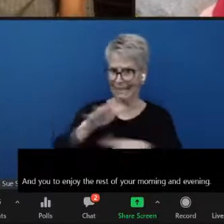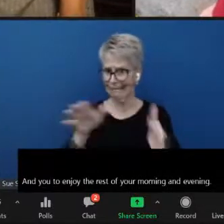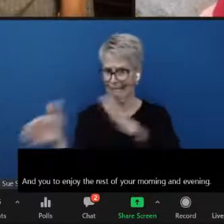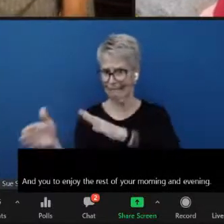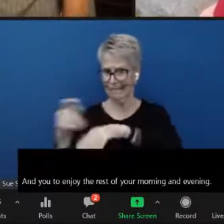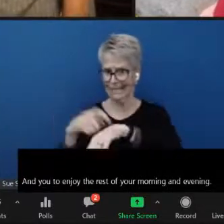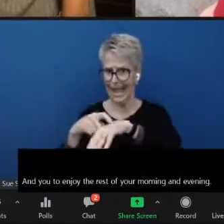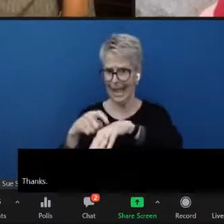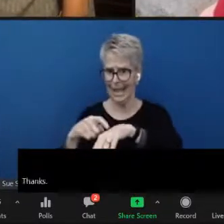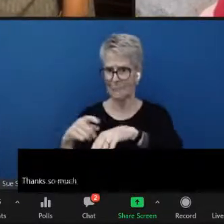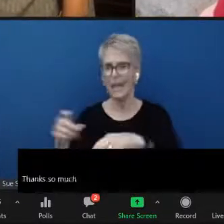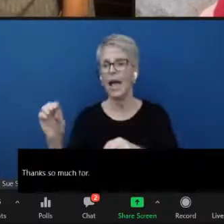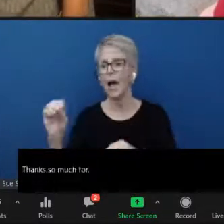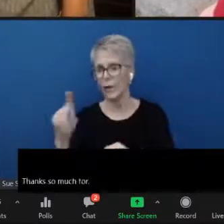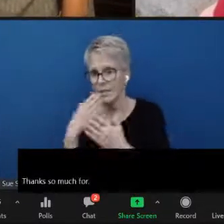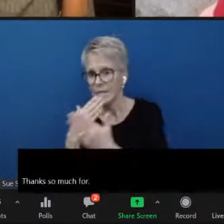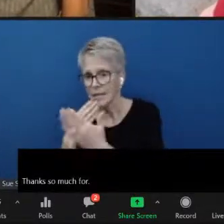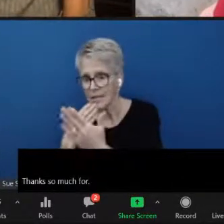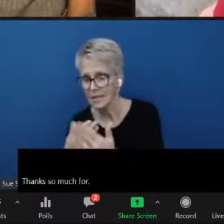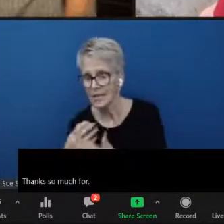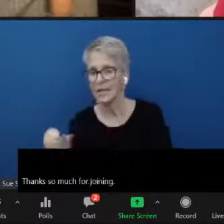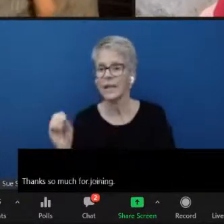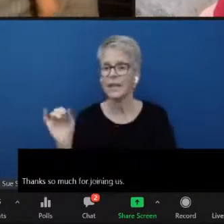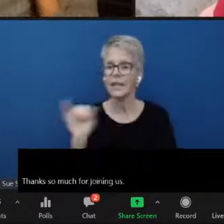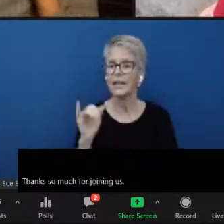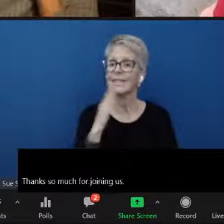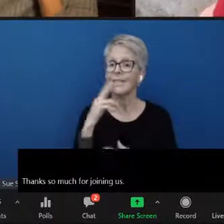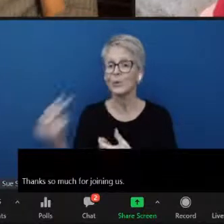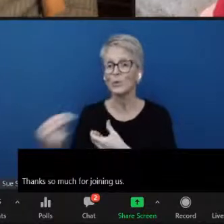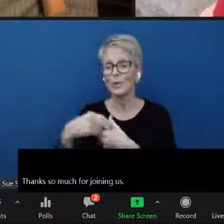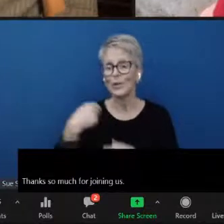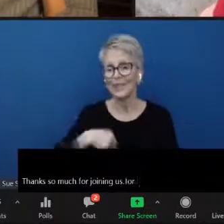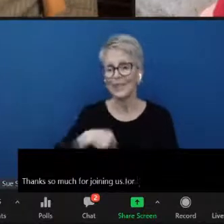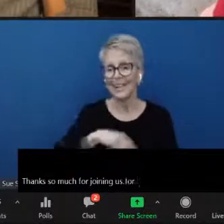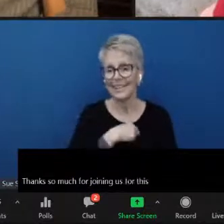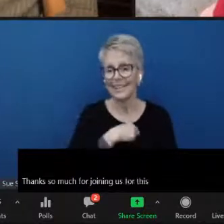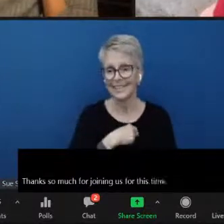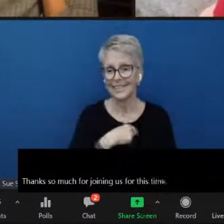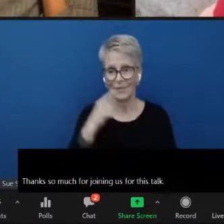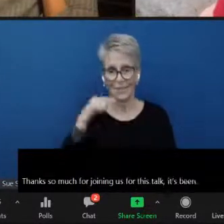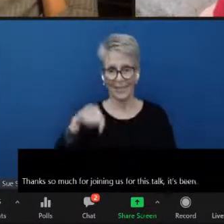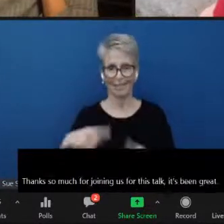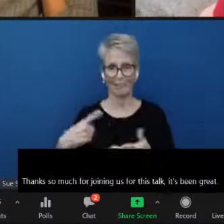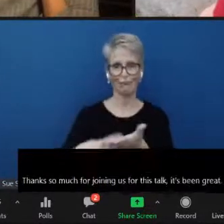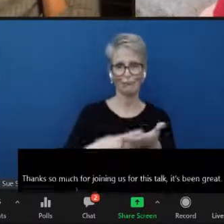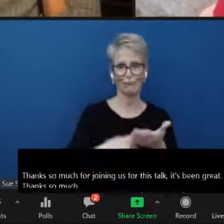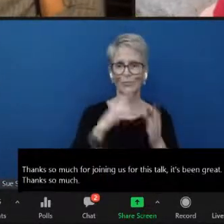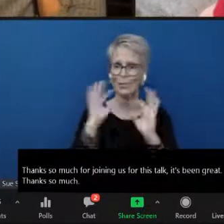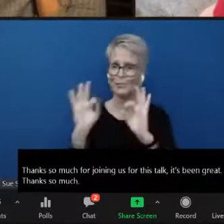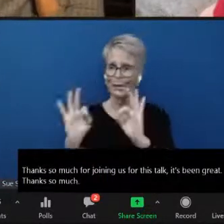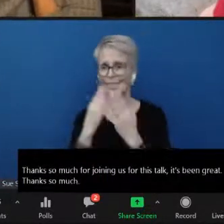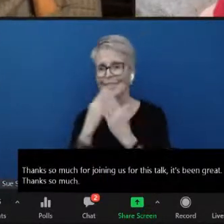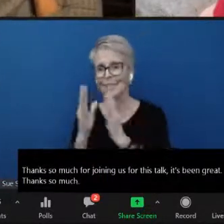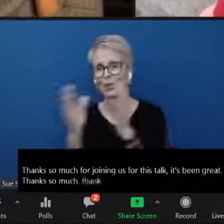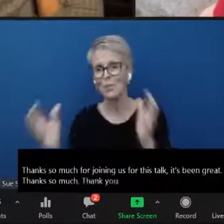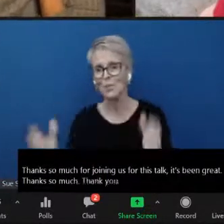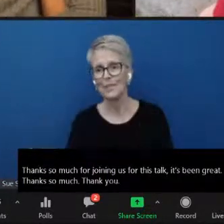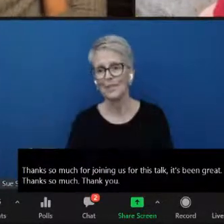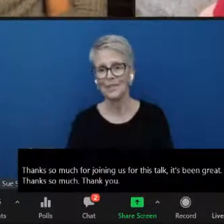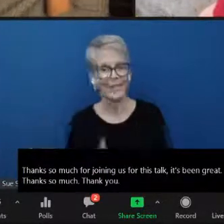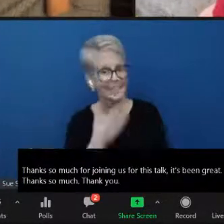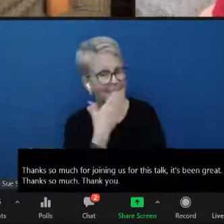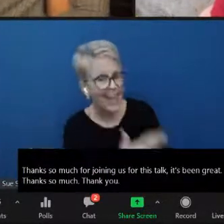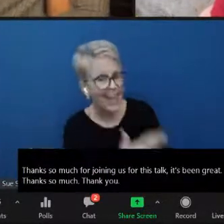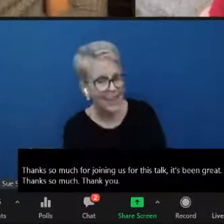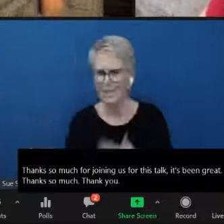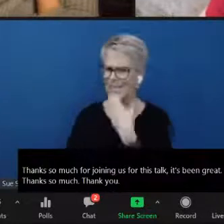And thanks so much for joining us for this talk. It's been great. Thanks so much. Thank you. Thank